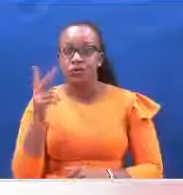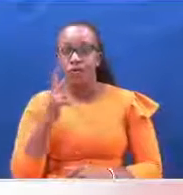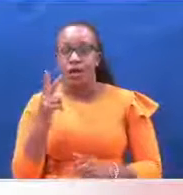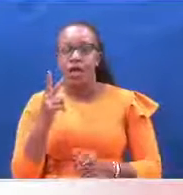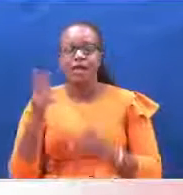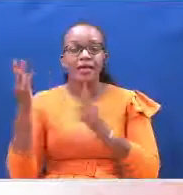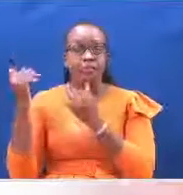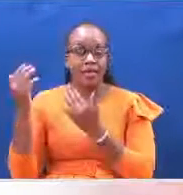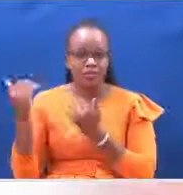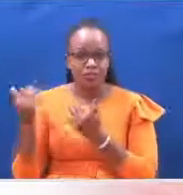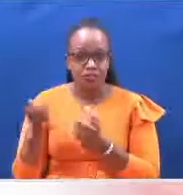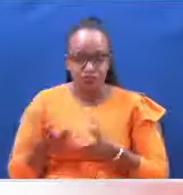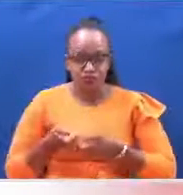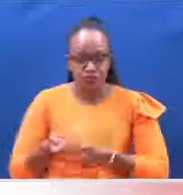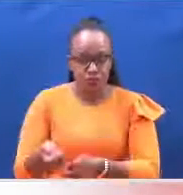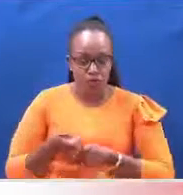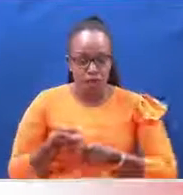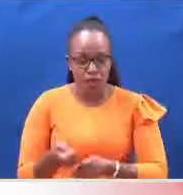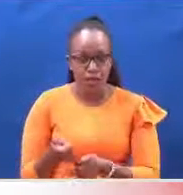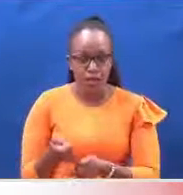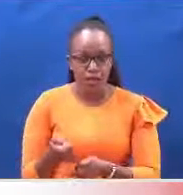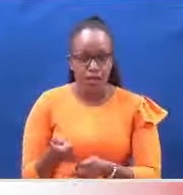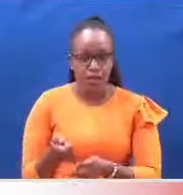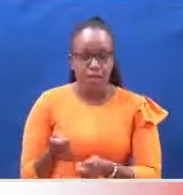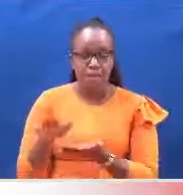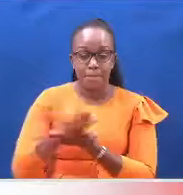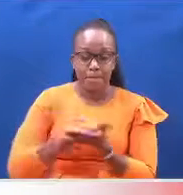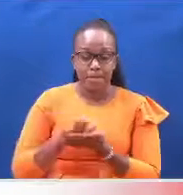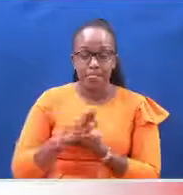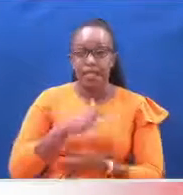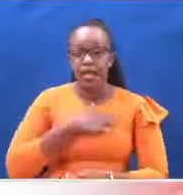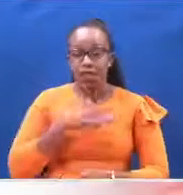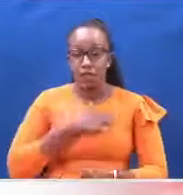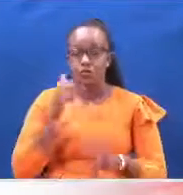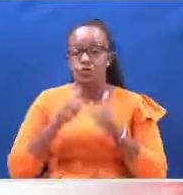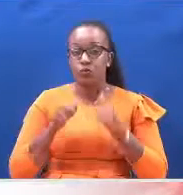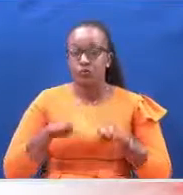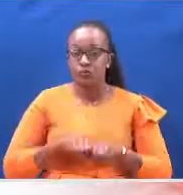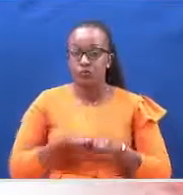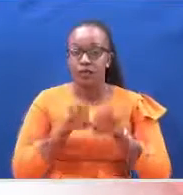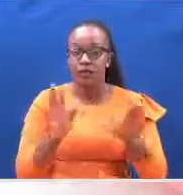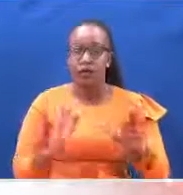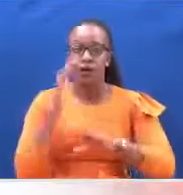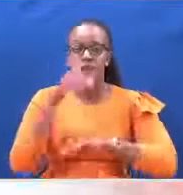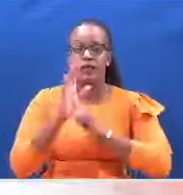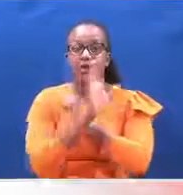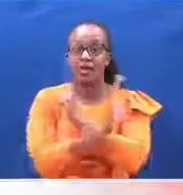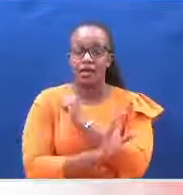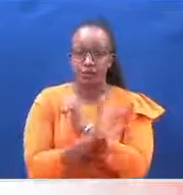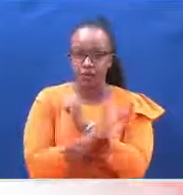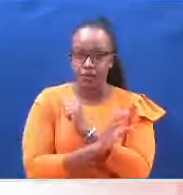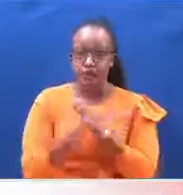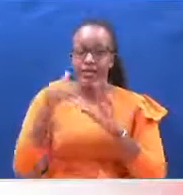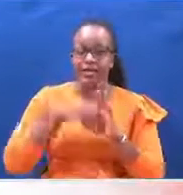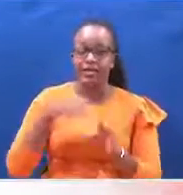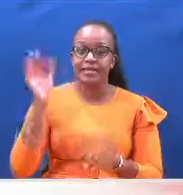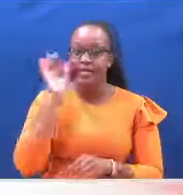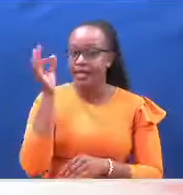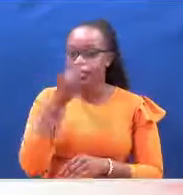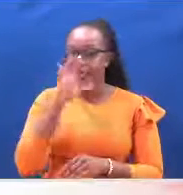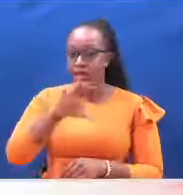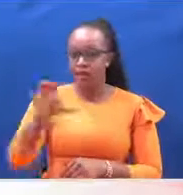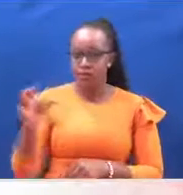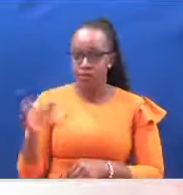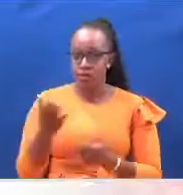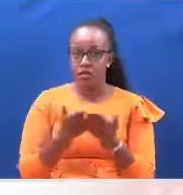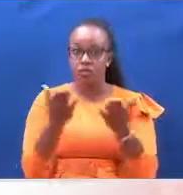Monthly pool table tournament dubbed Bezietu that is set to spread across the country after its launch in Kieni, Nyeri County. The founders